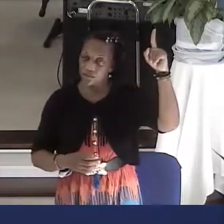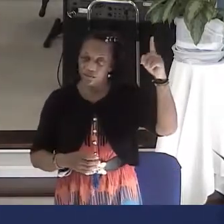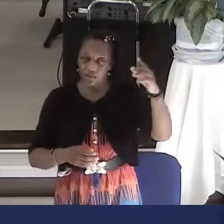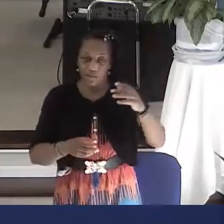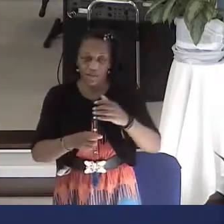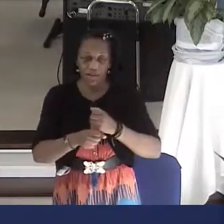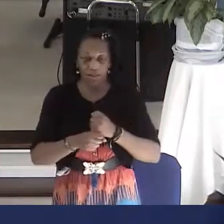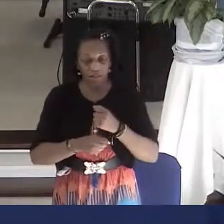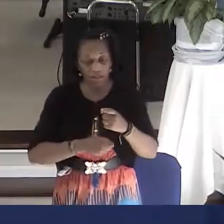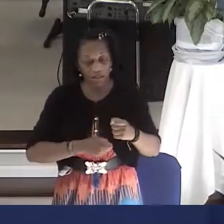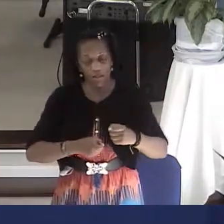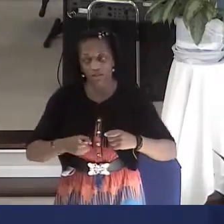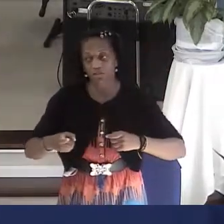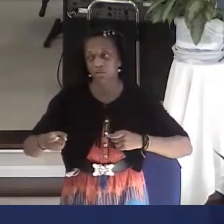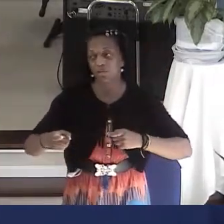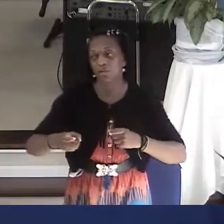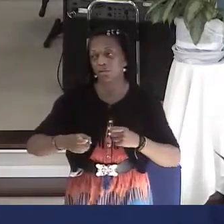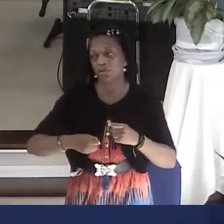Take over.